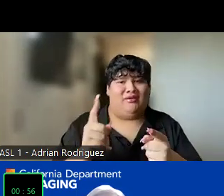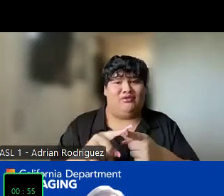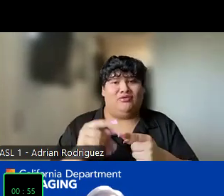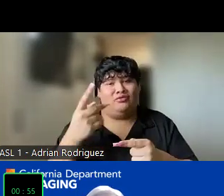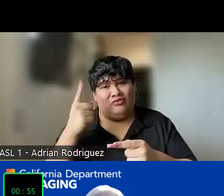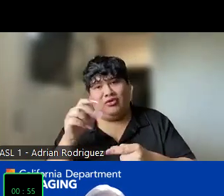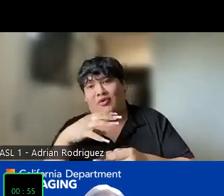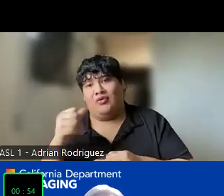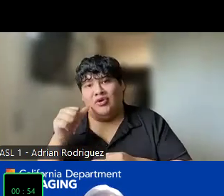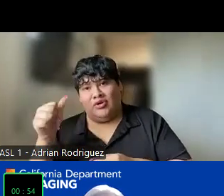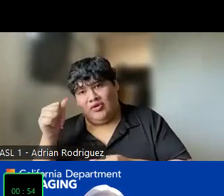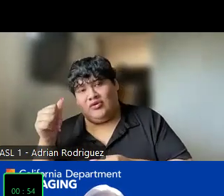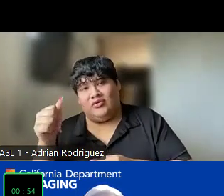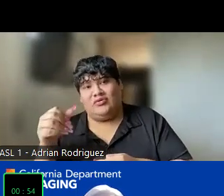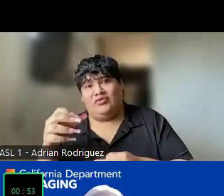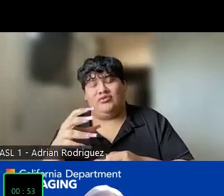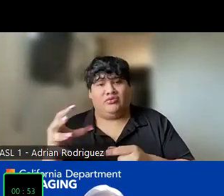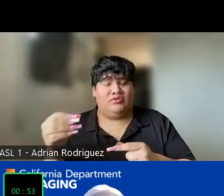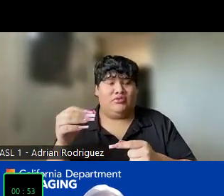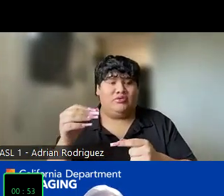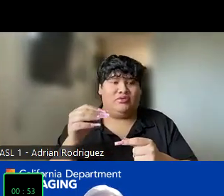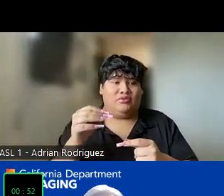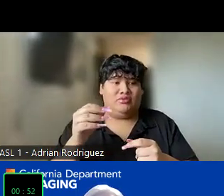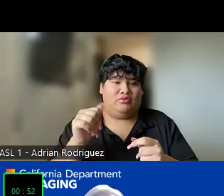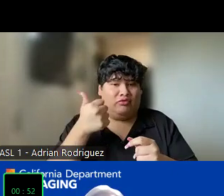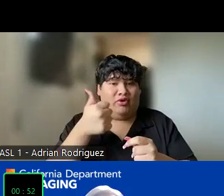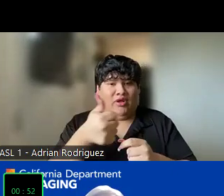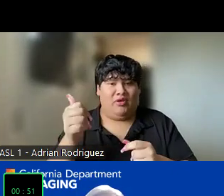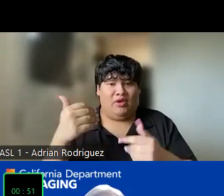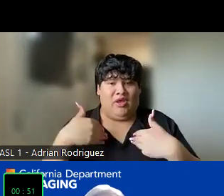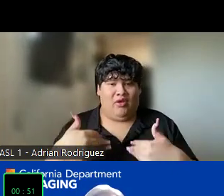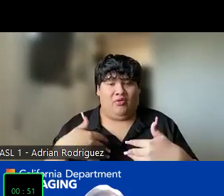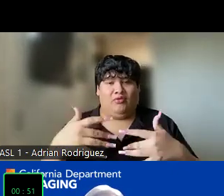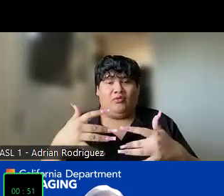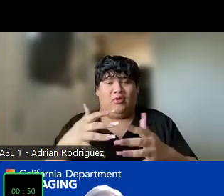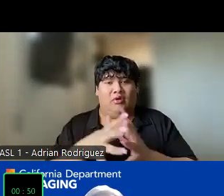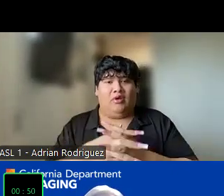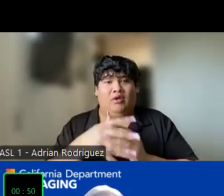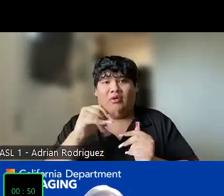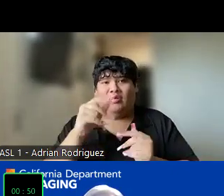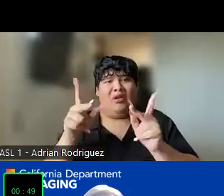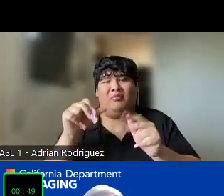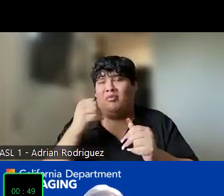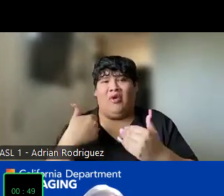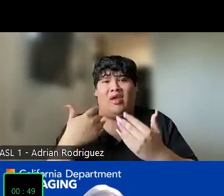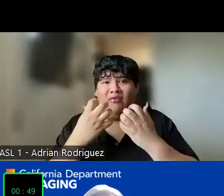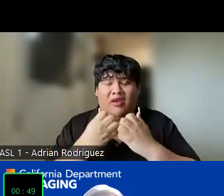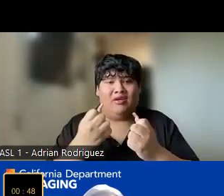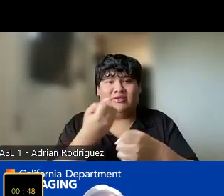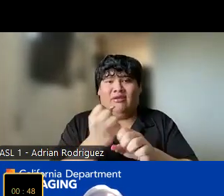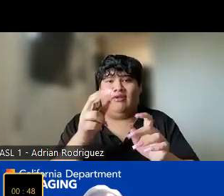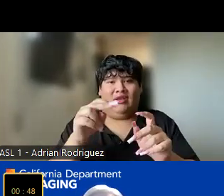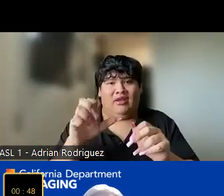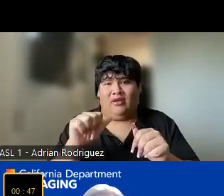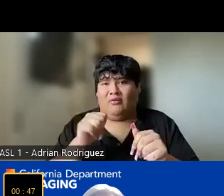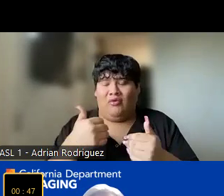adults and the nuance of care that they need, especially in the behavioral health space. A lot of people are going to be without care. The safety net is going to have gargantuan